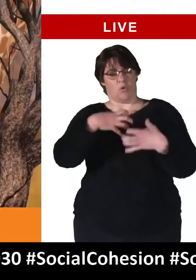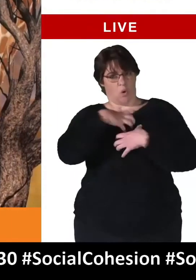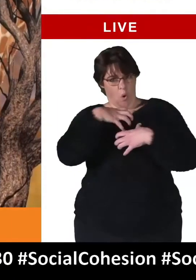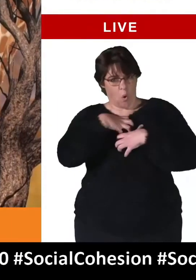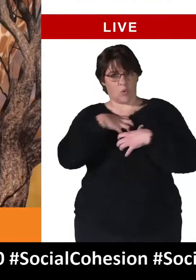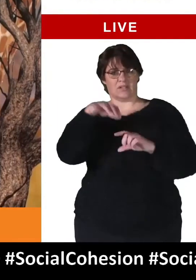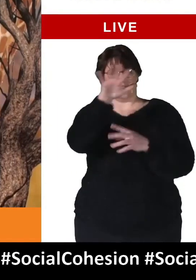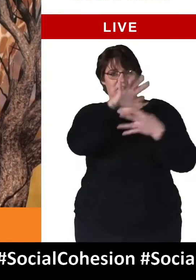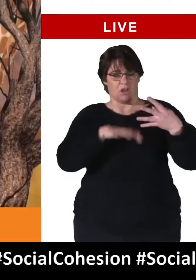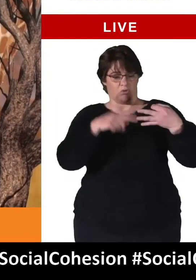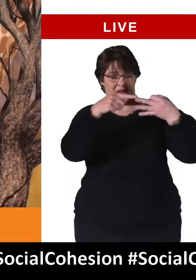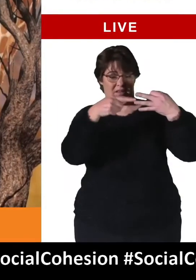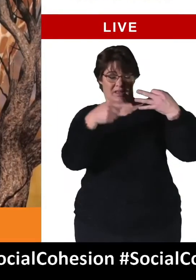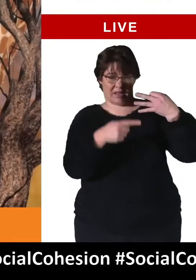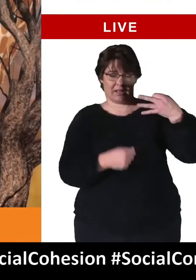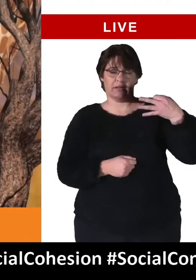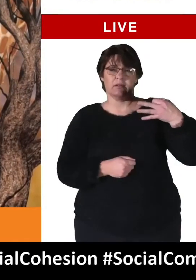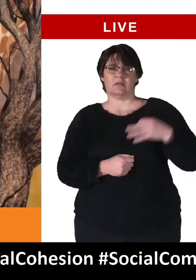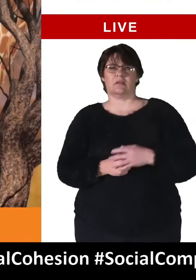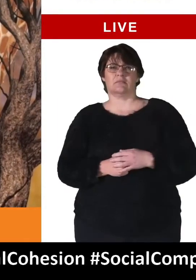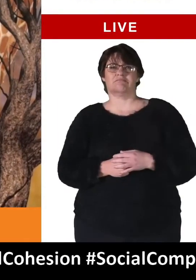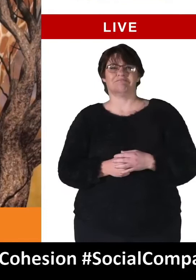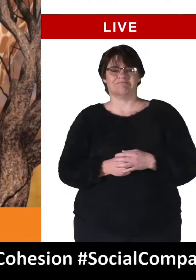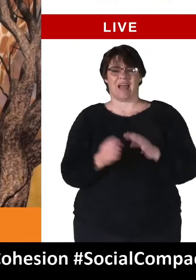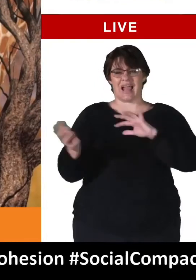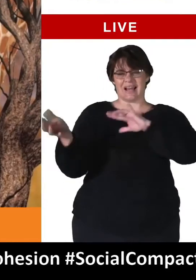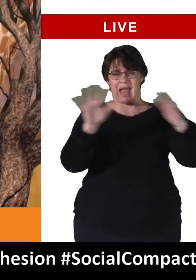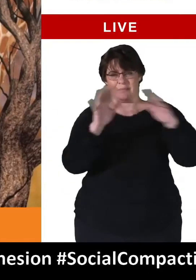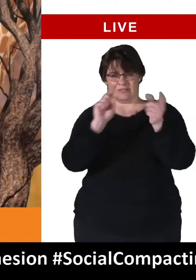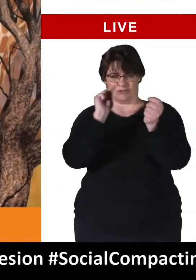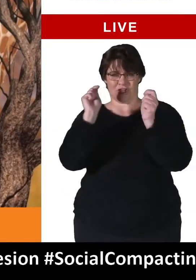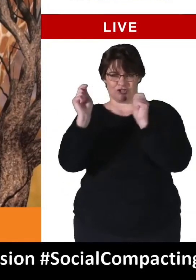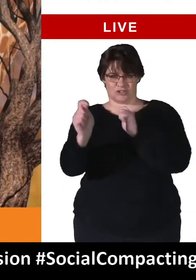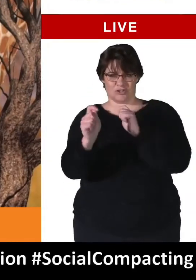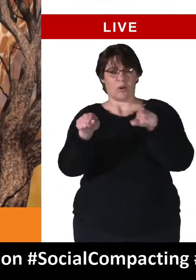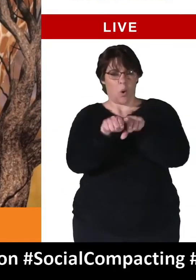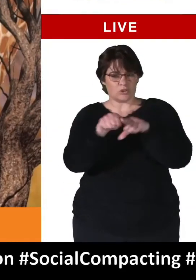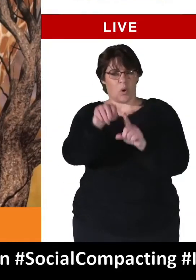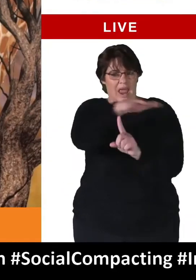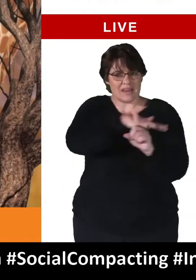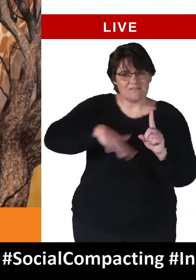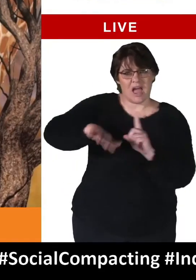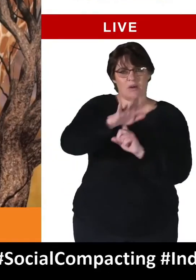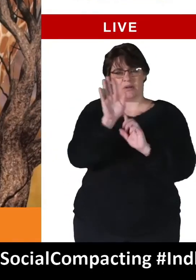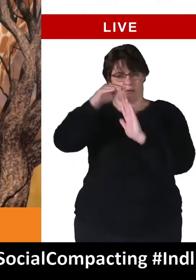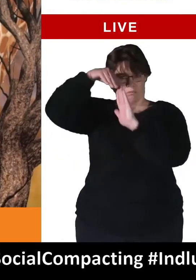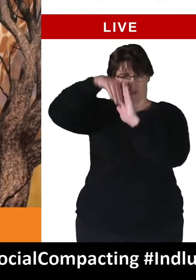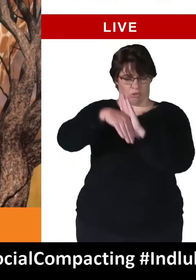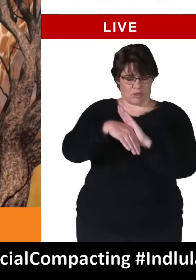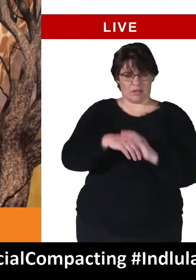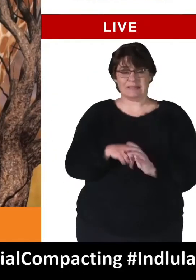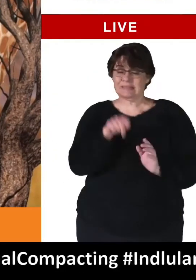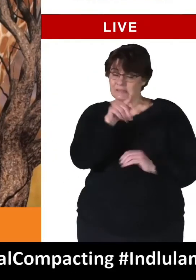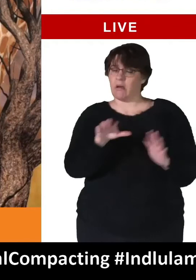own scenarios has been the one of climate change and environmental degradation. It's one of the